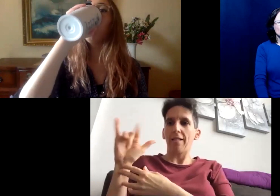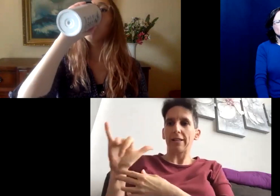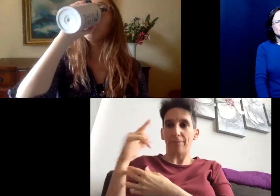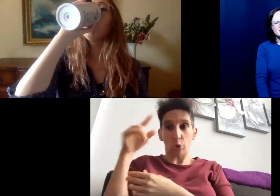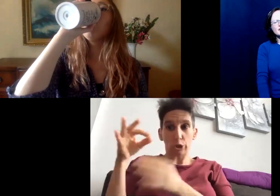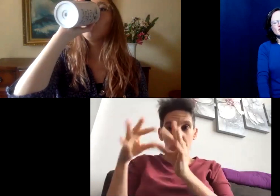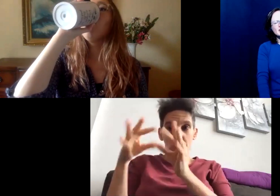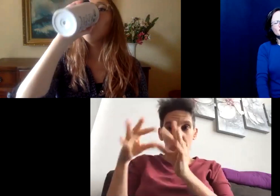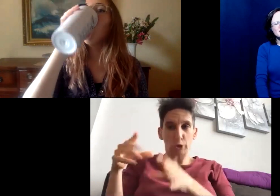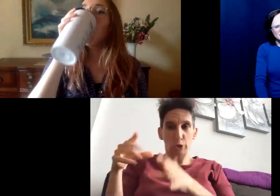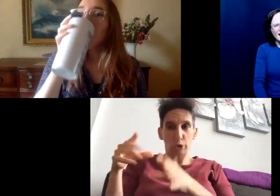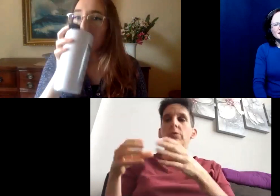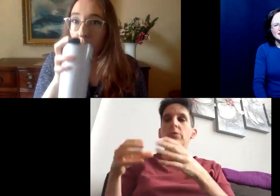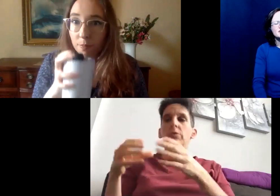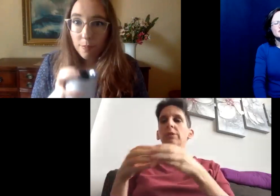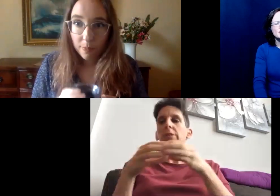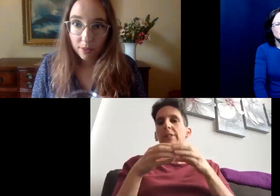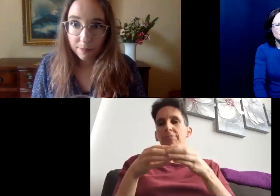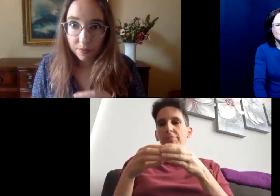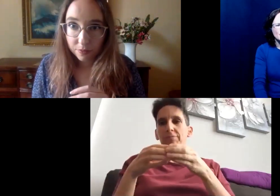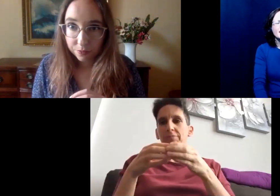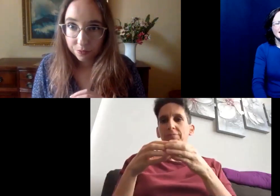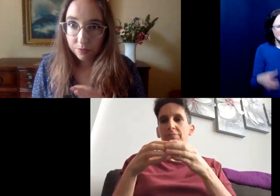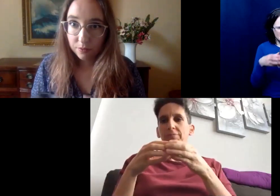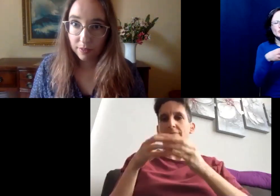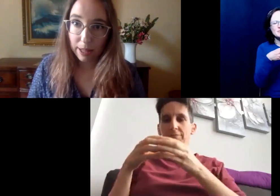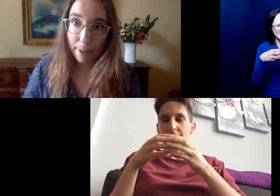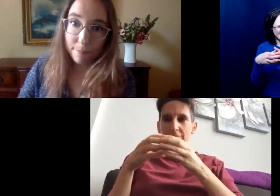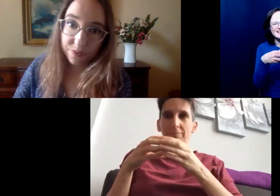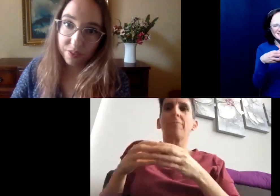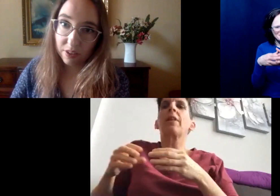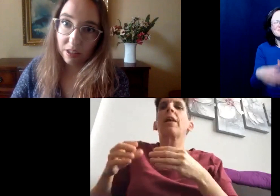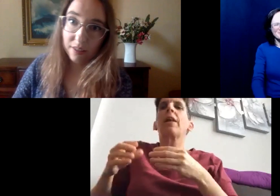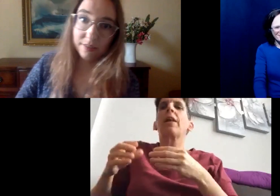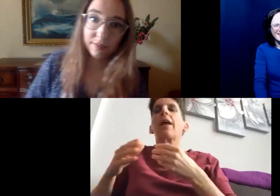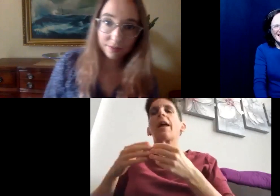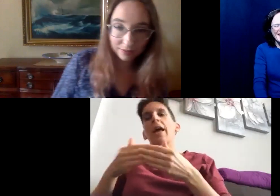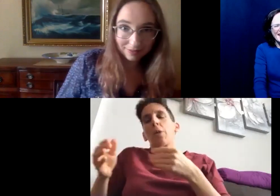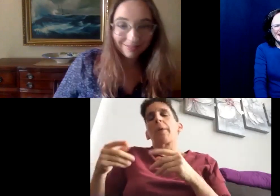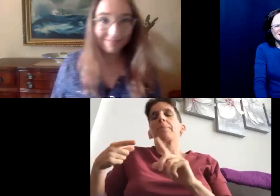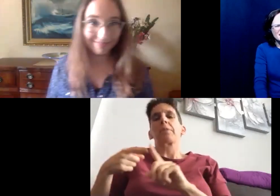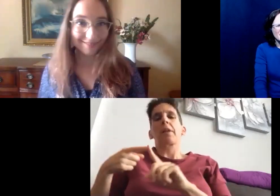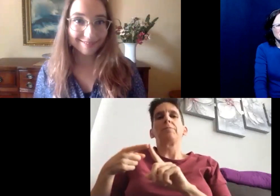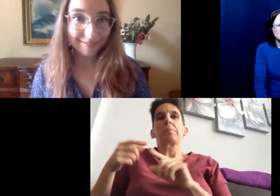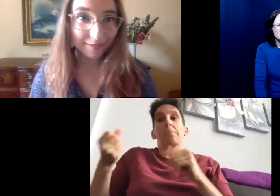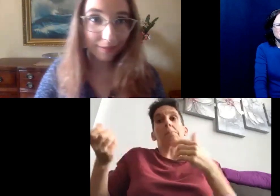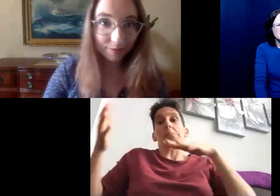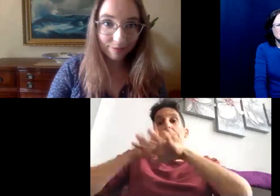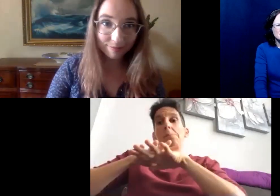When you design for intersectionality, this is for the interpreter, is going to be like this. And